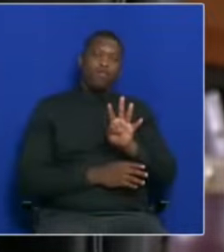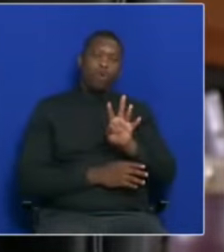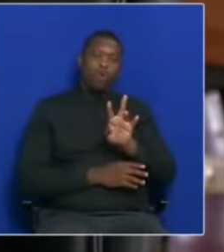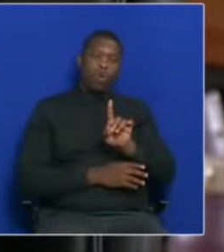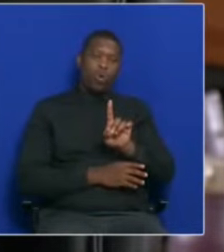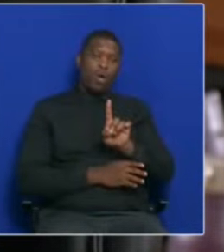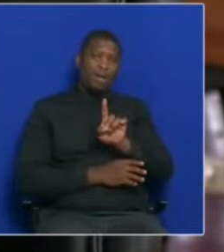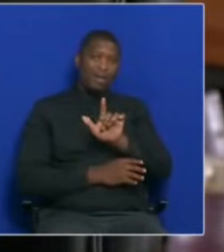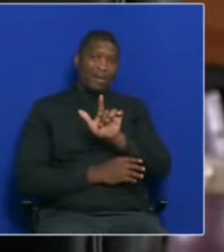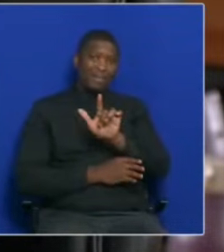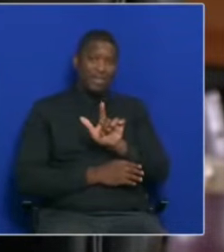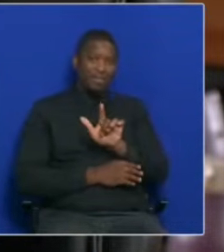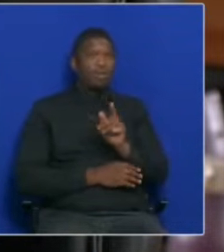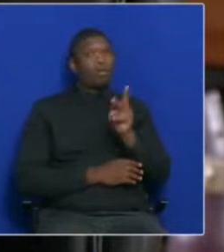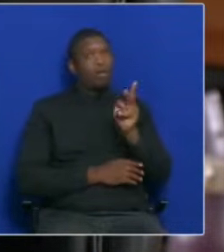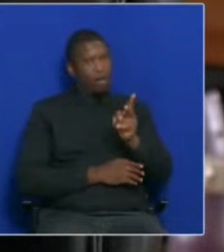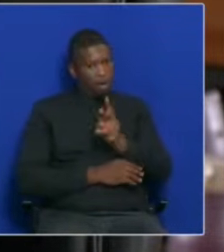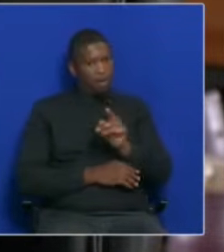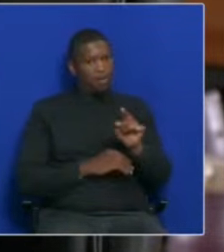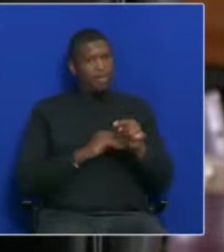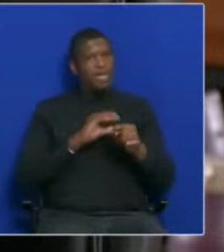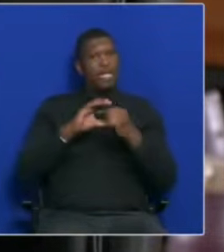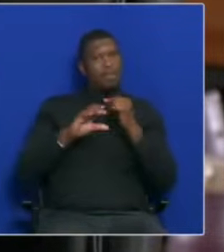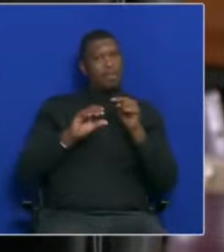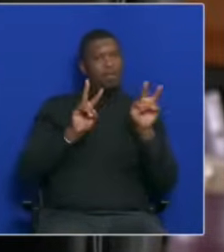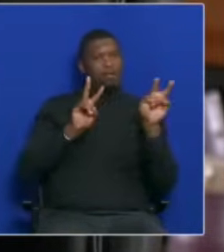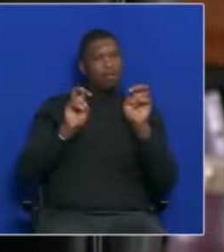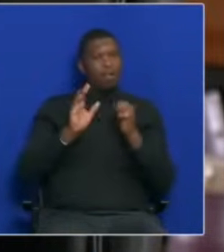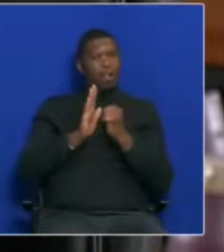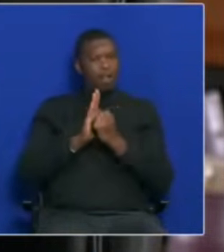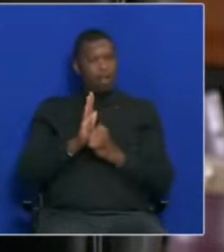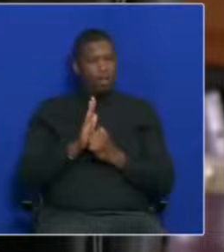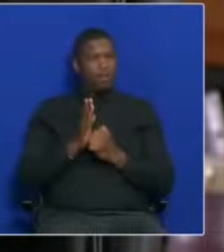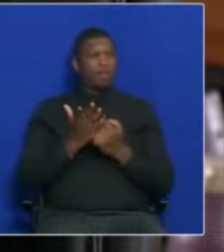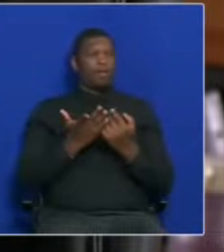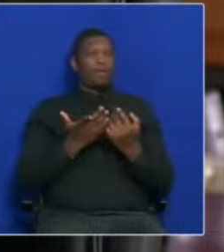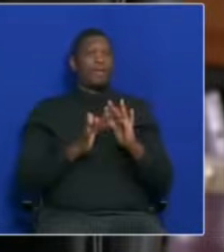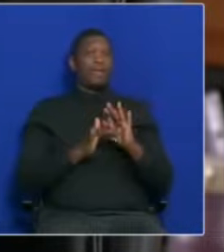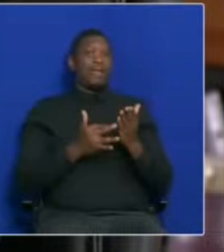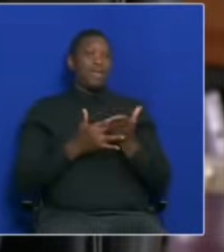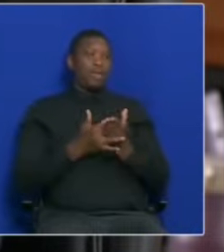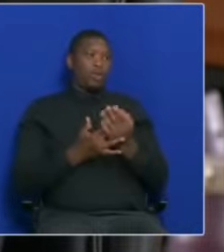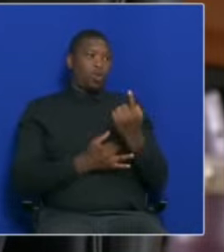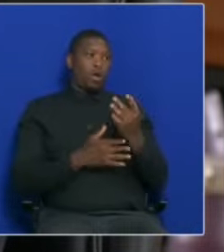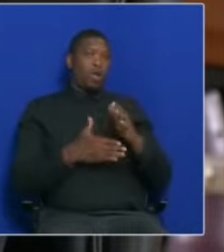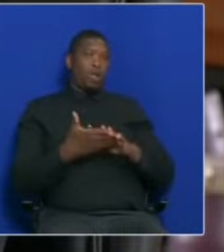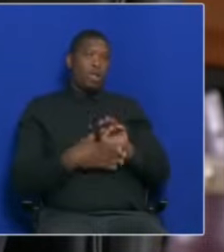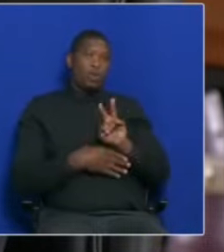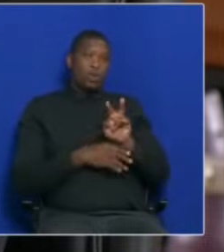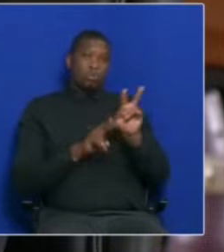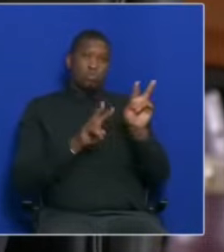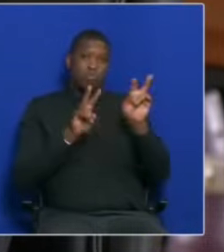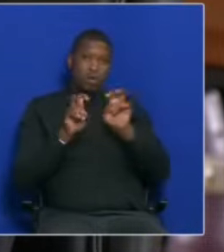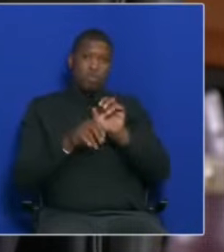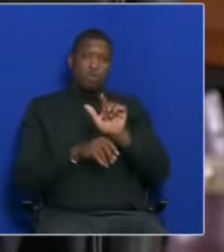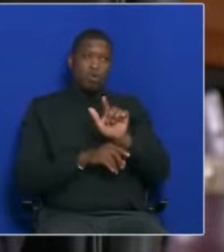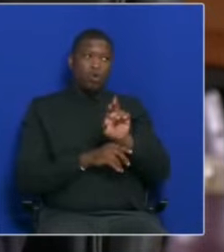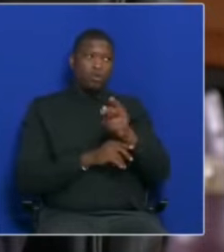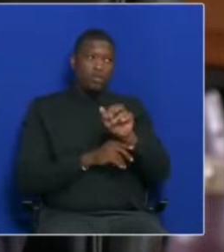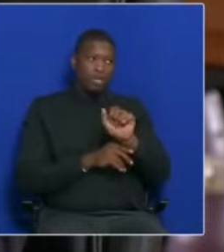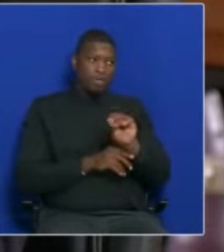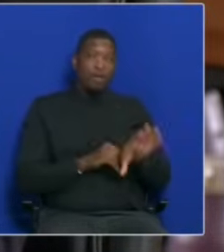email with the subject line diversion case 1 and 2. This would have been Lushaba and the